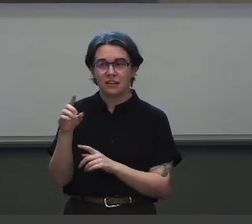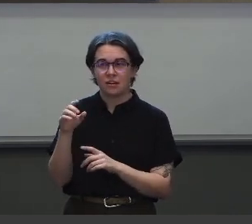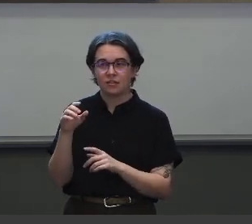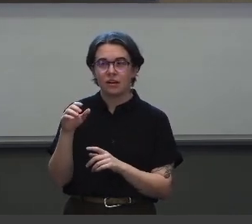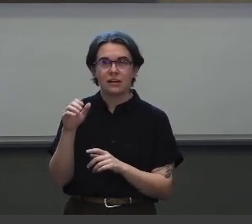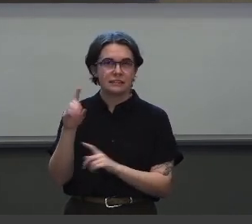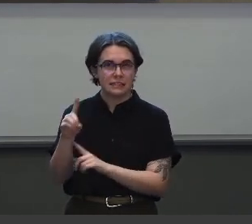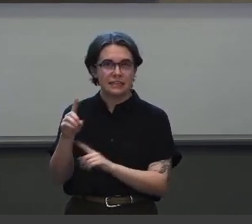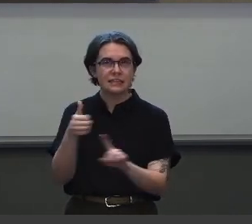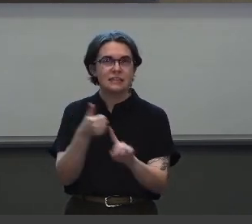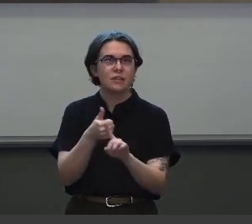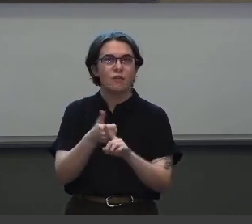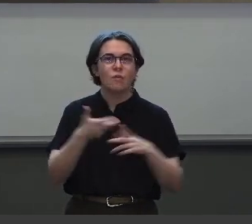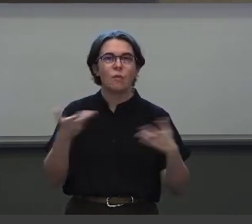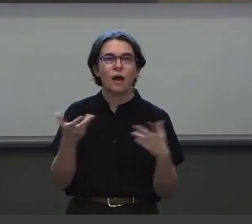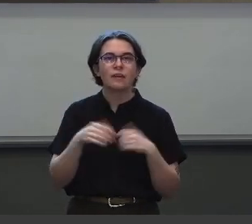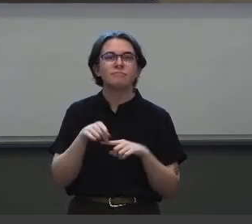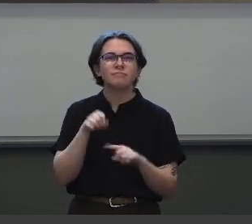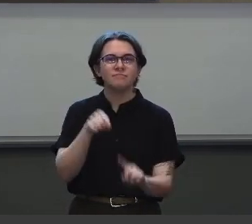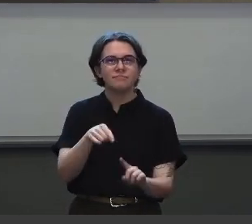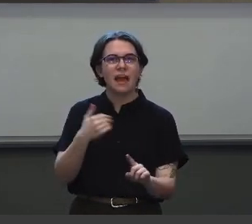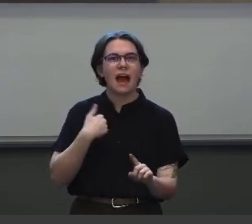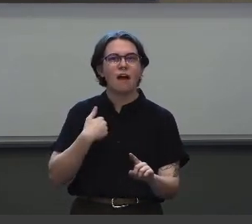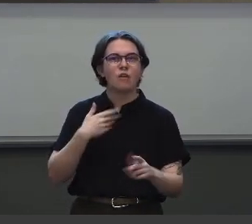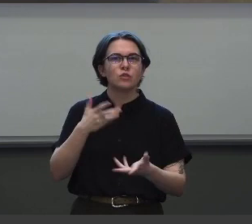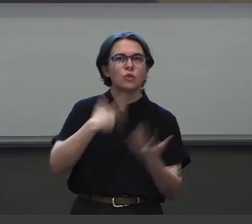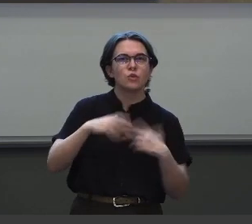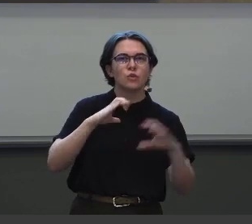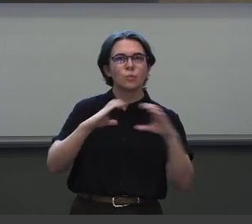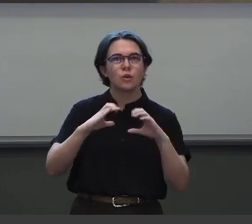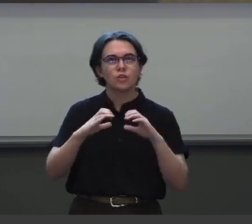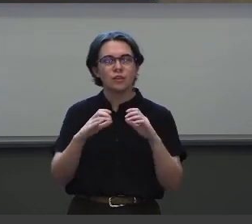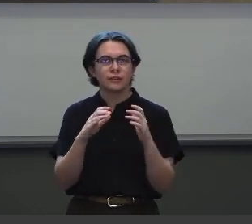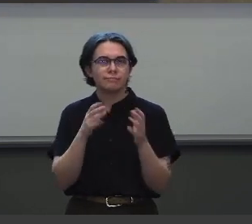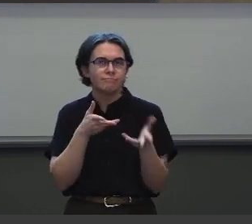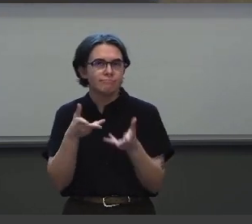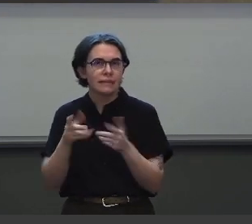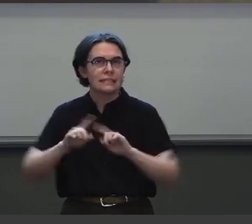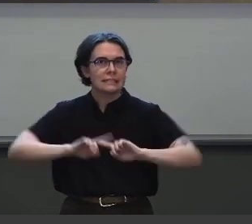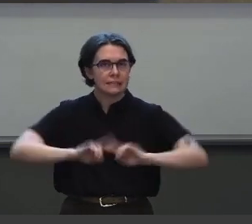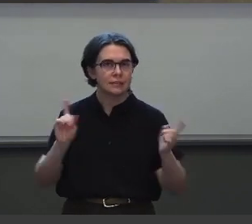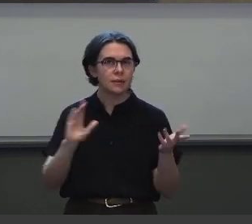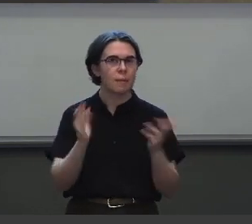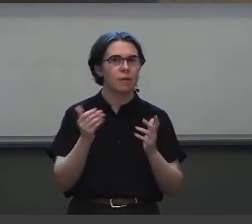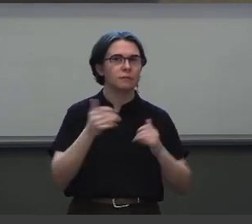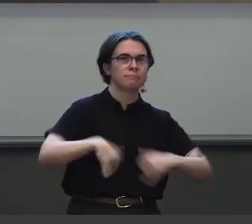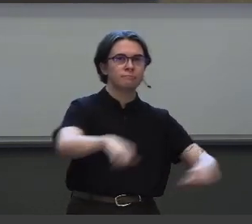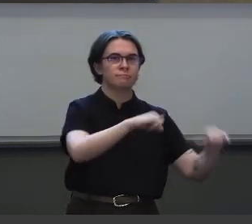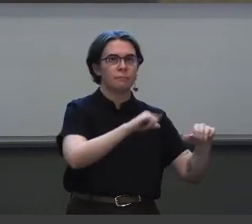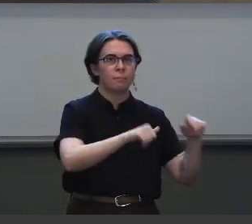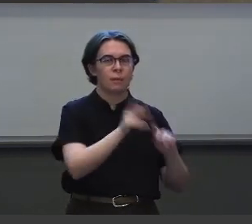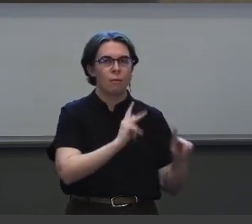and interaction, as well as restricted and repetitive patterns of behaviors and interests.